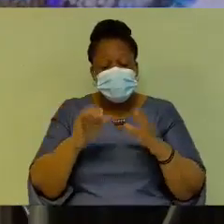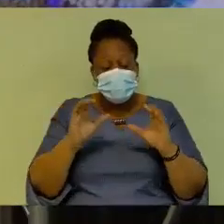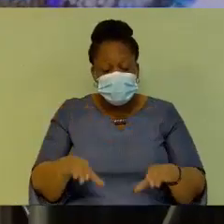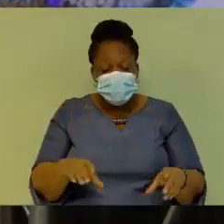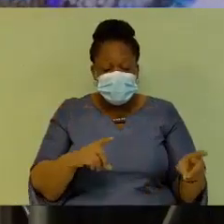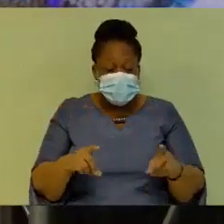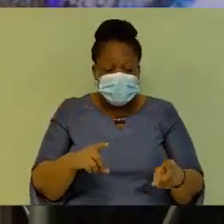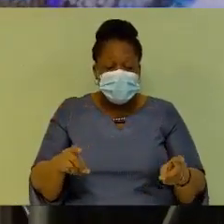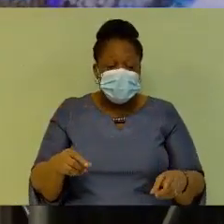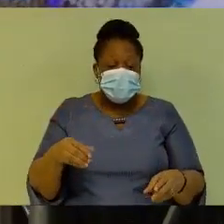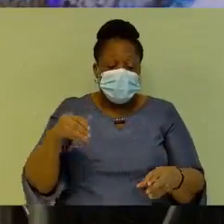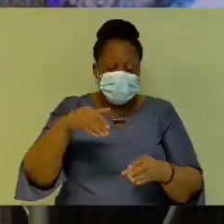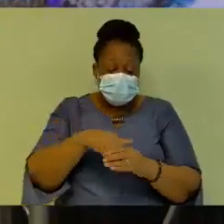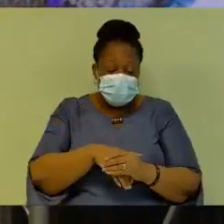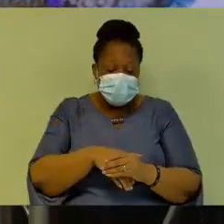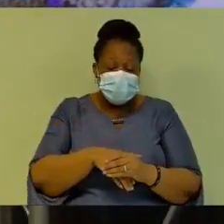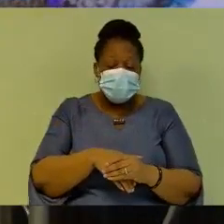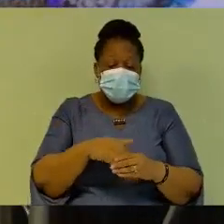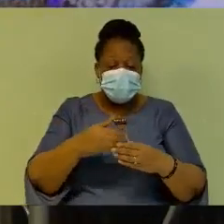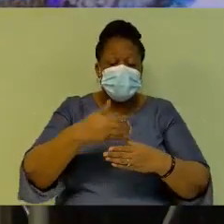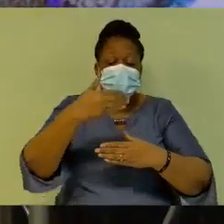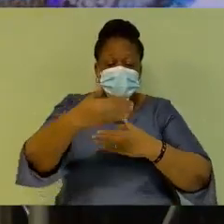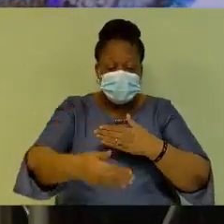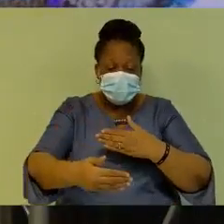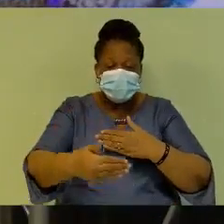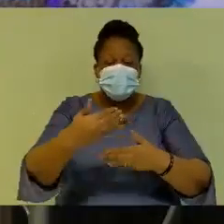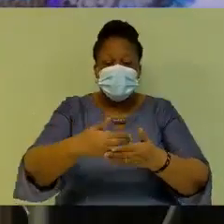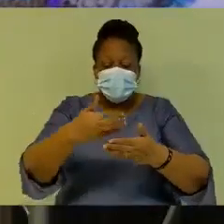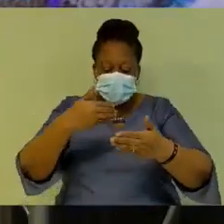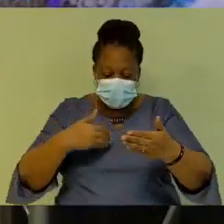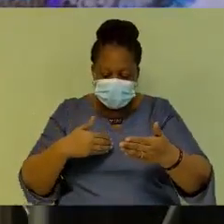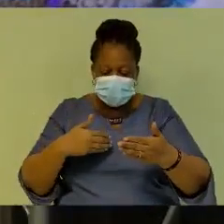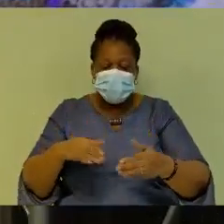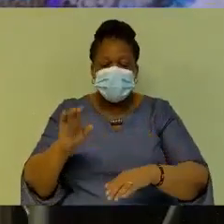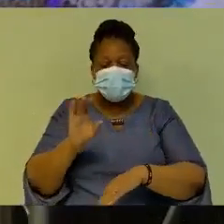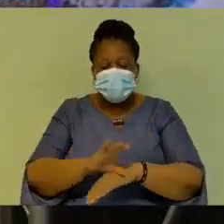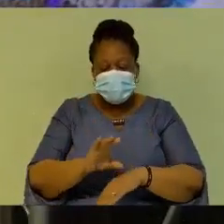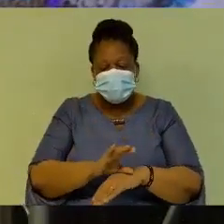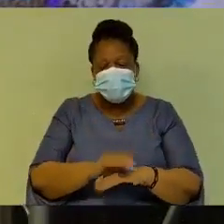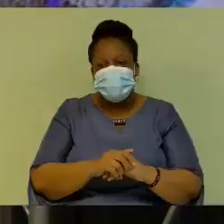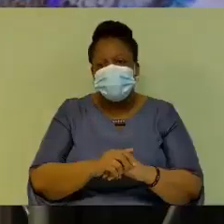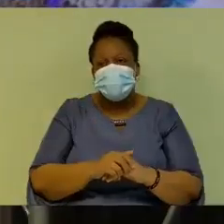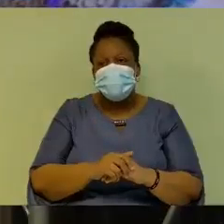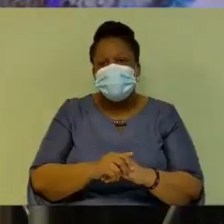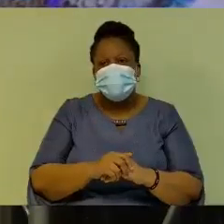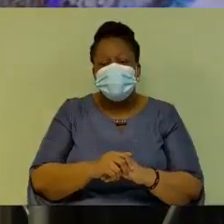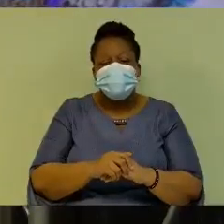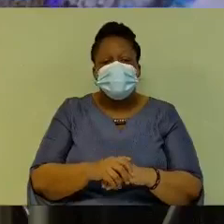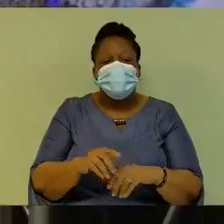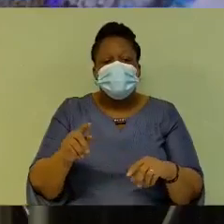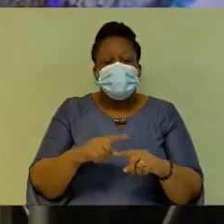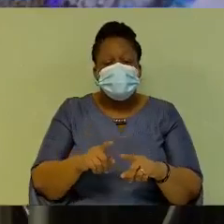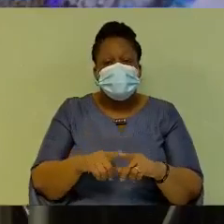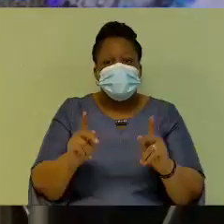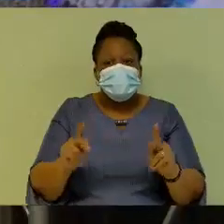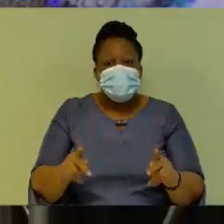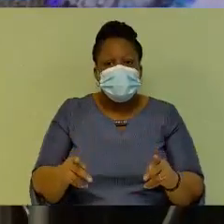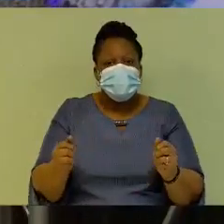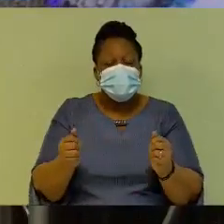before, during, and after each service. We also spoke about the vulnerable groups, persons